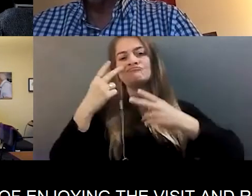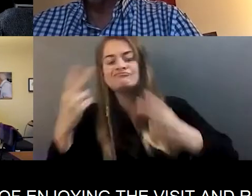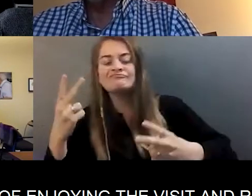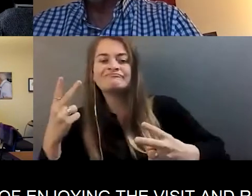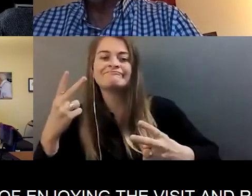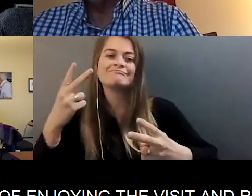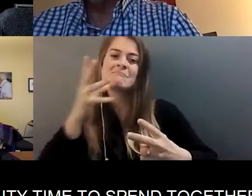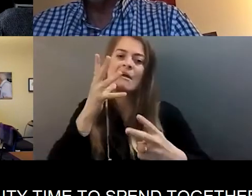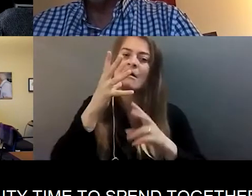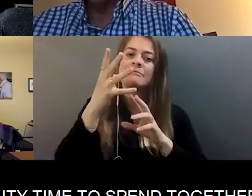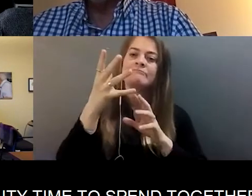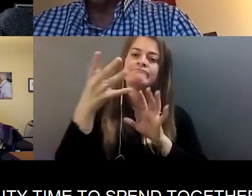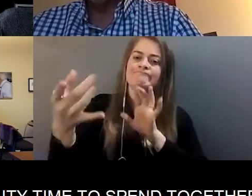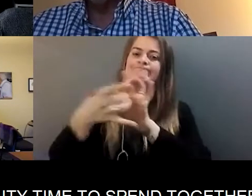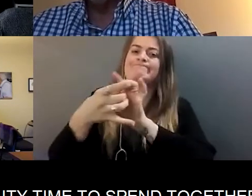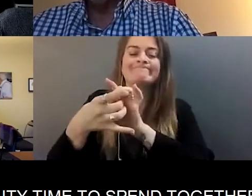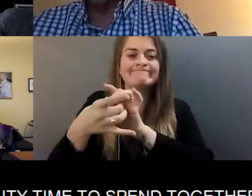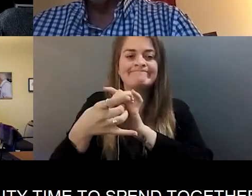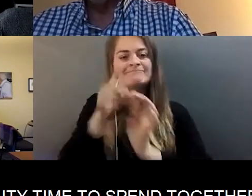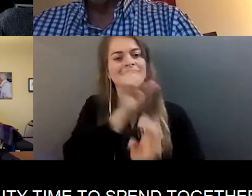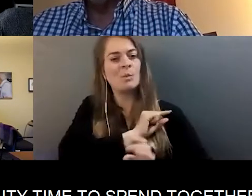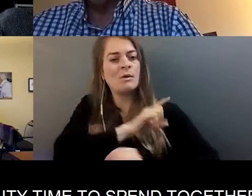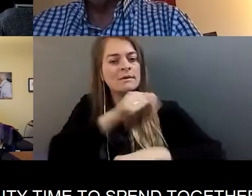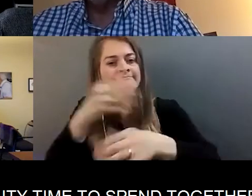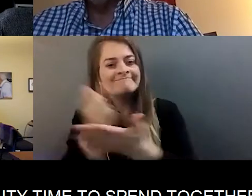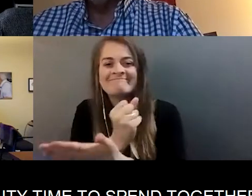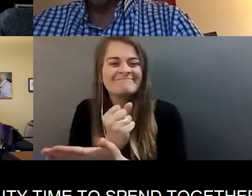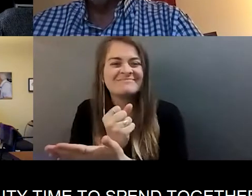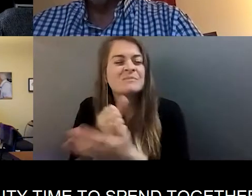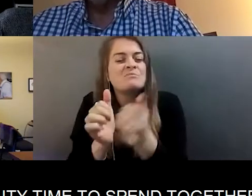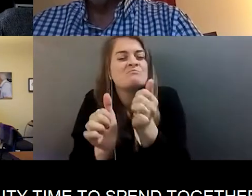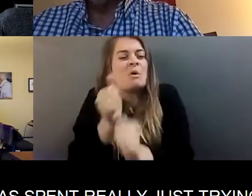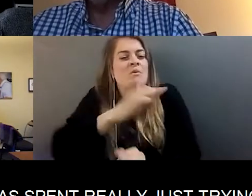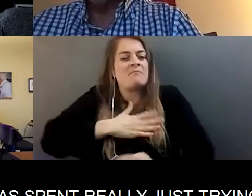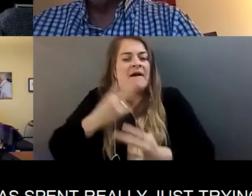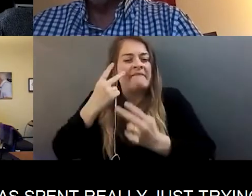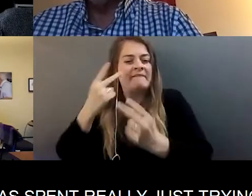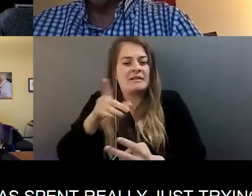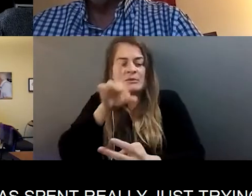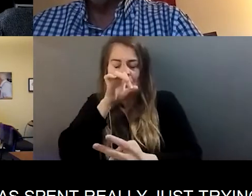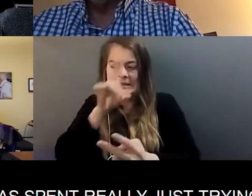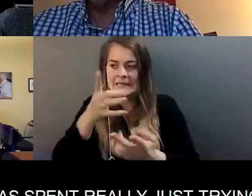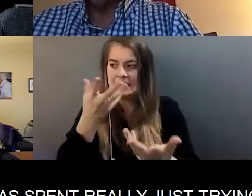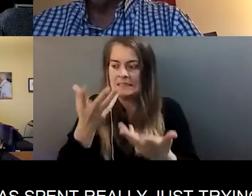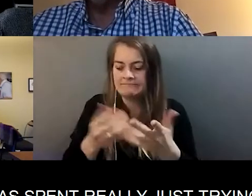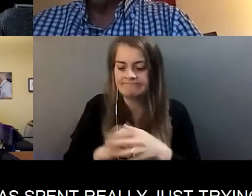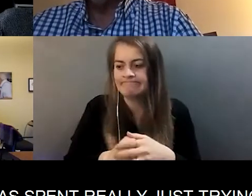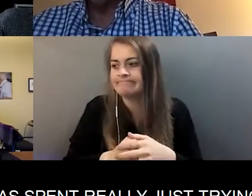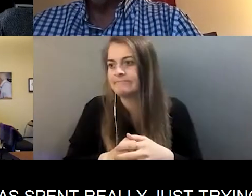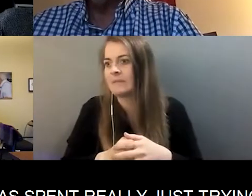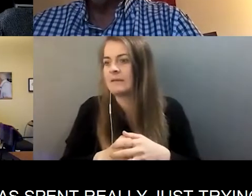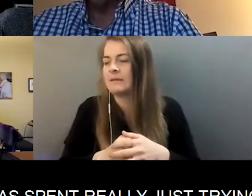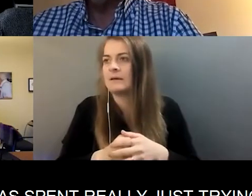having that quality time to spend together, much of the visit was spent really just trying to do